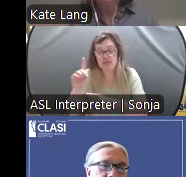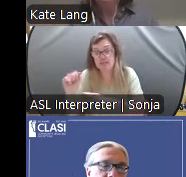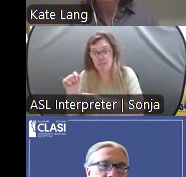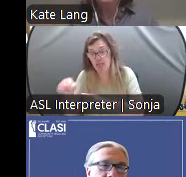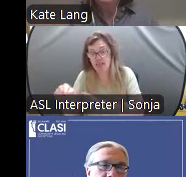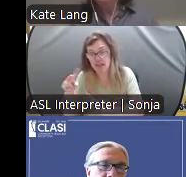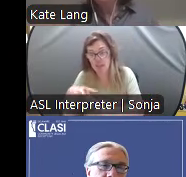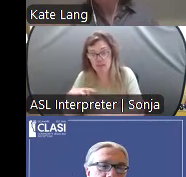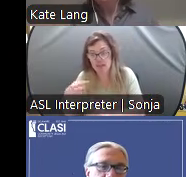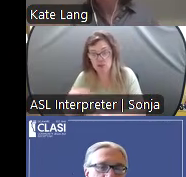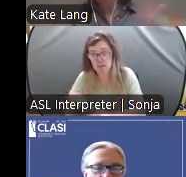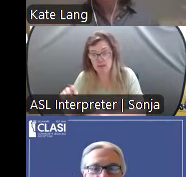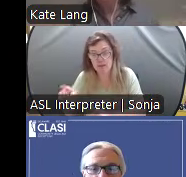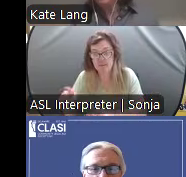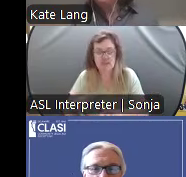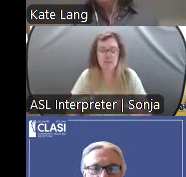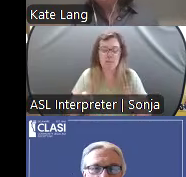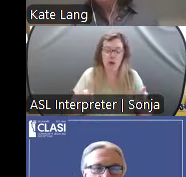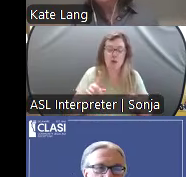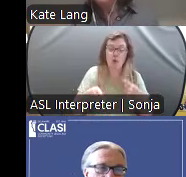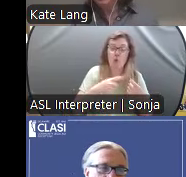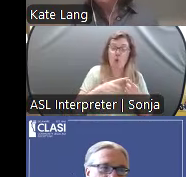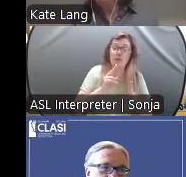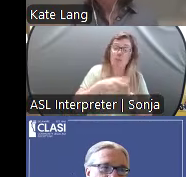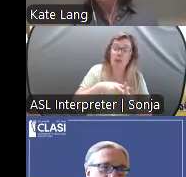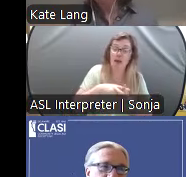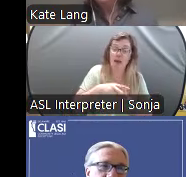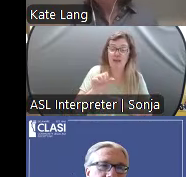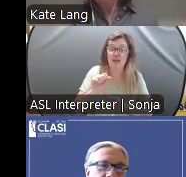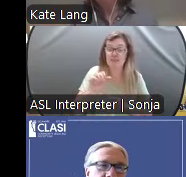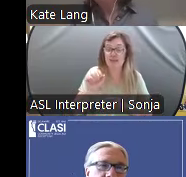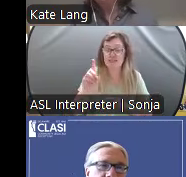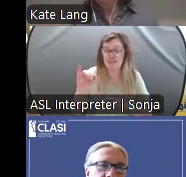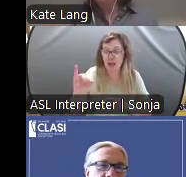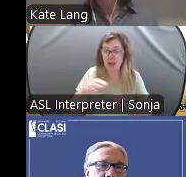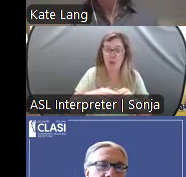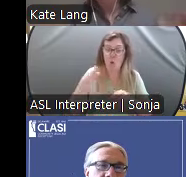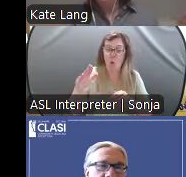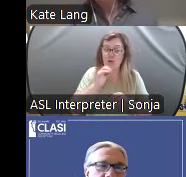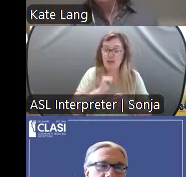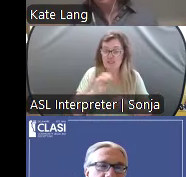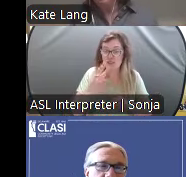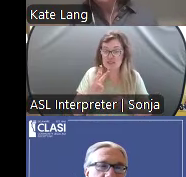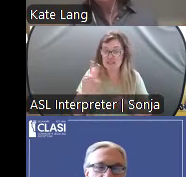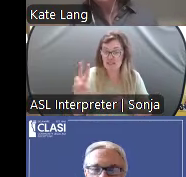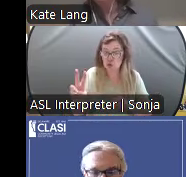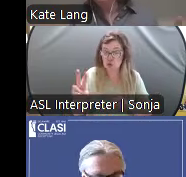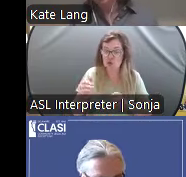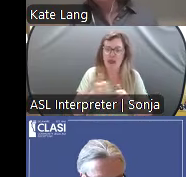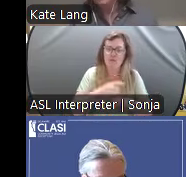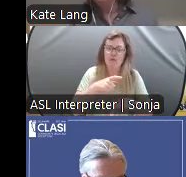disability benefits. However, when you apply for SSDI, when you're over age 62, every